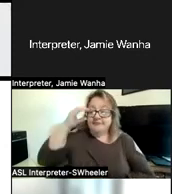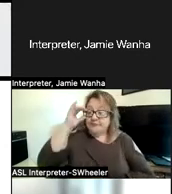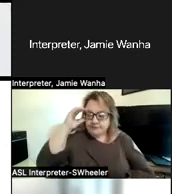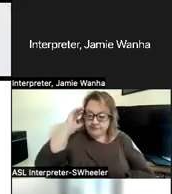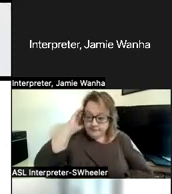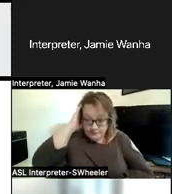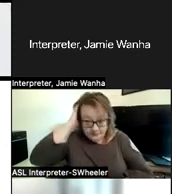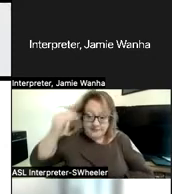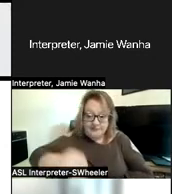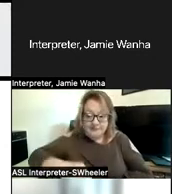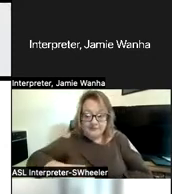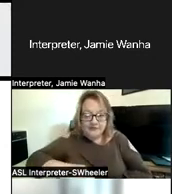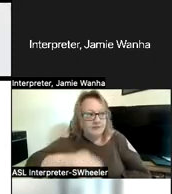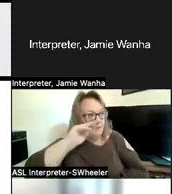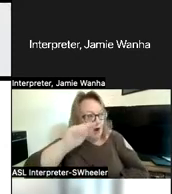Mark, you're muted.